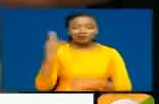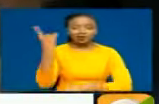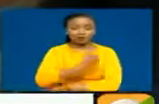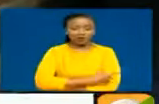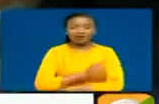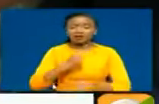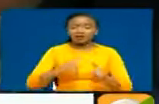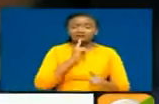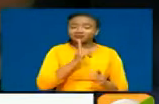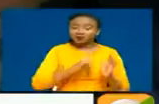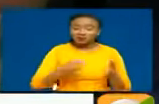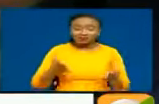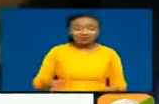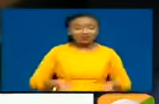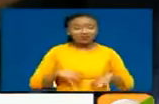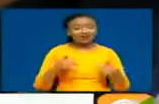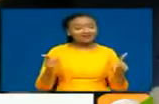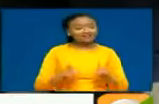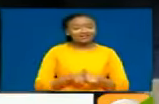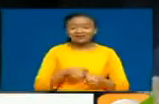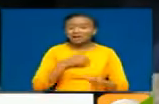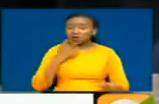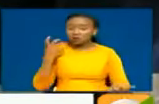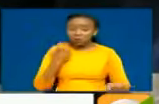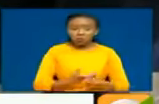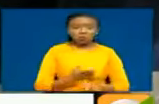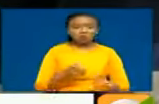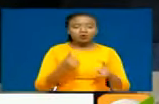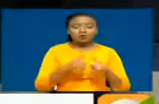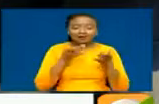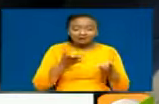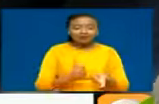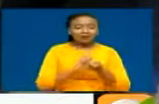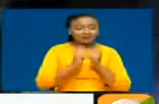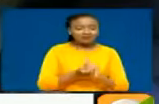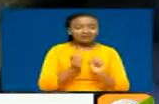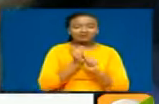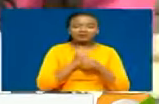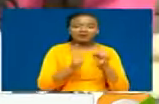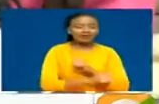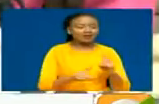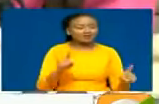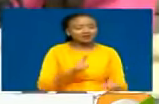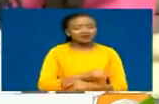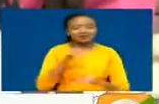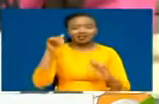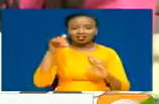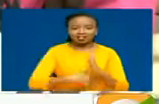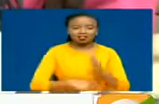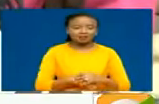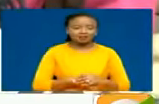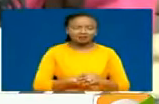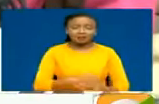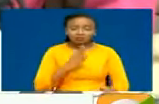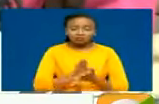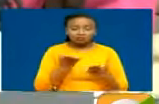says life is already unbearable and the latest development could make things even worse. Maisha